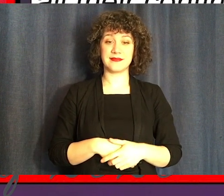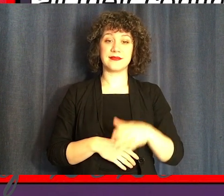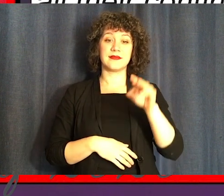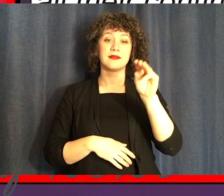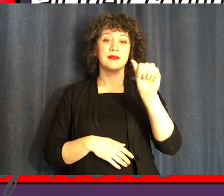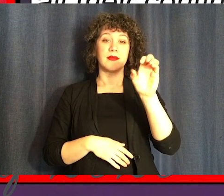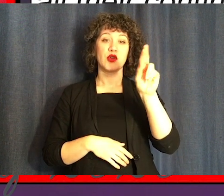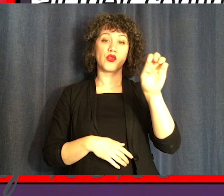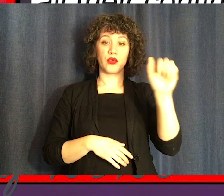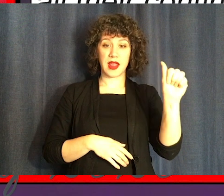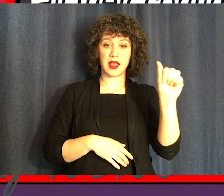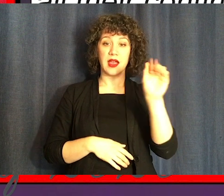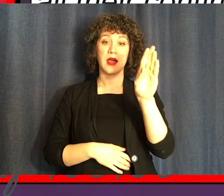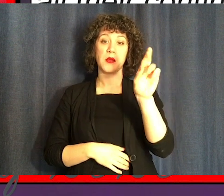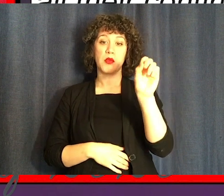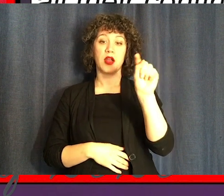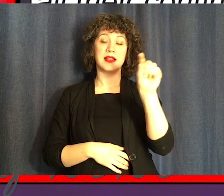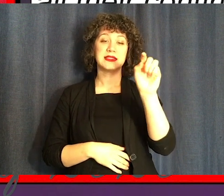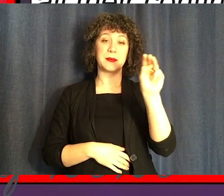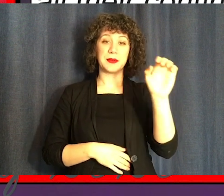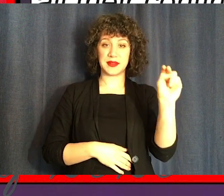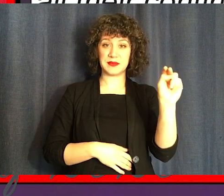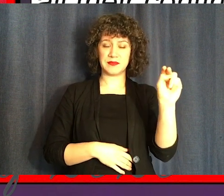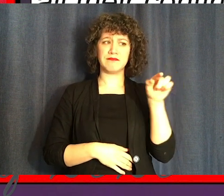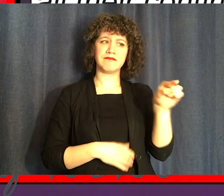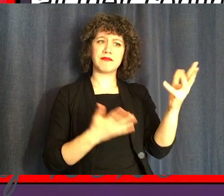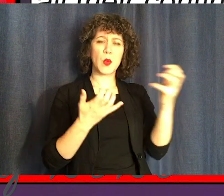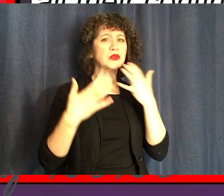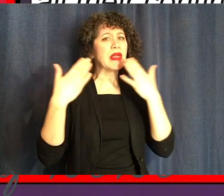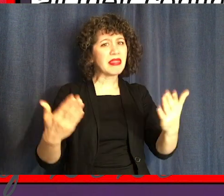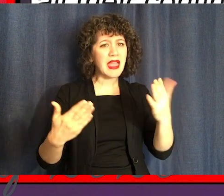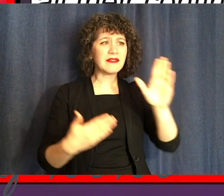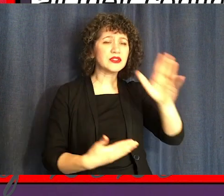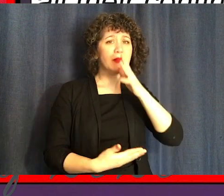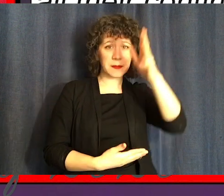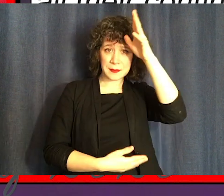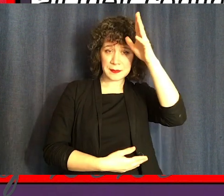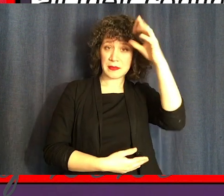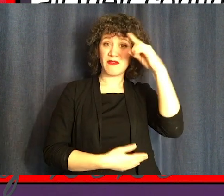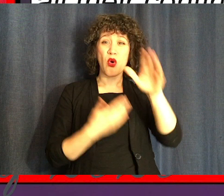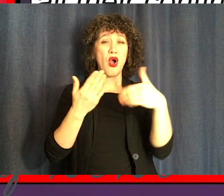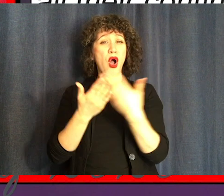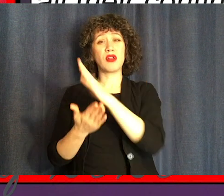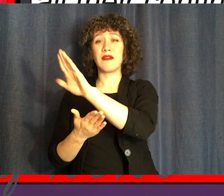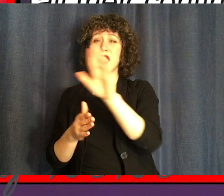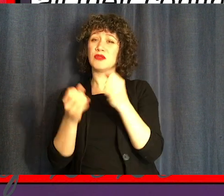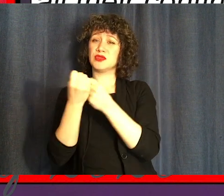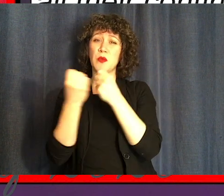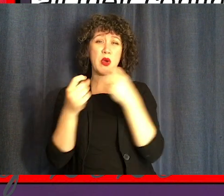McCrae Brotzman. McCrae would like to give a big thank you to his mom and dad for all their continued